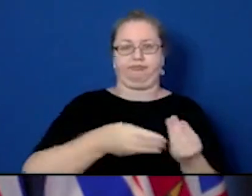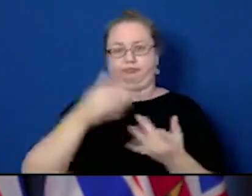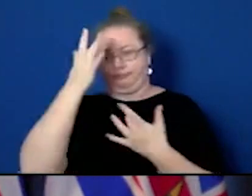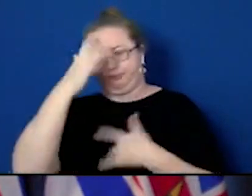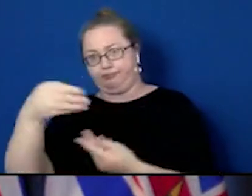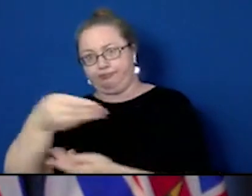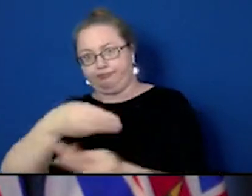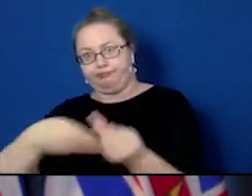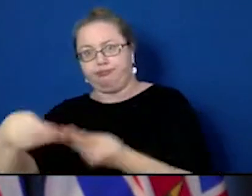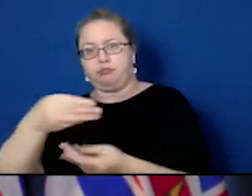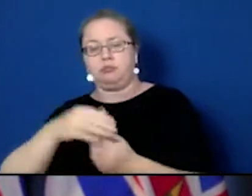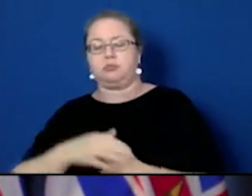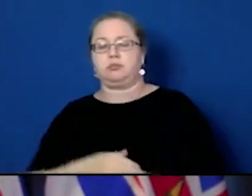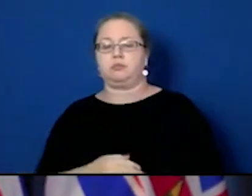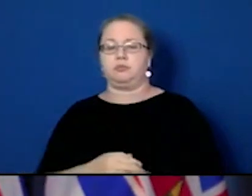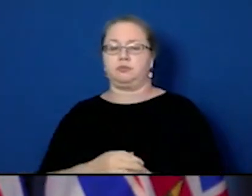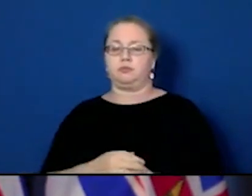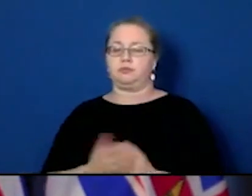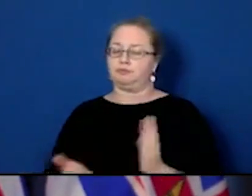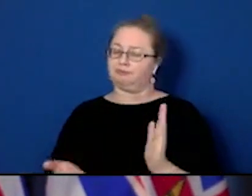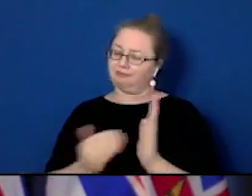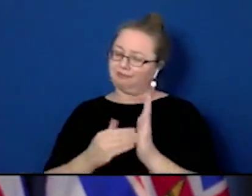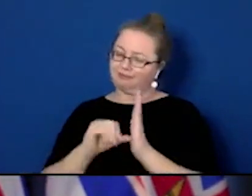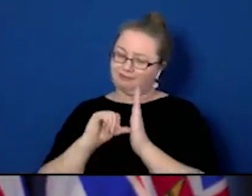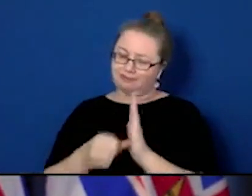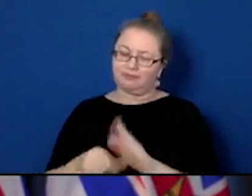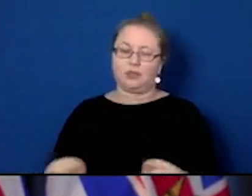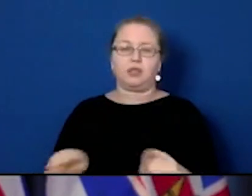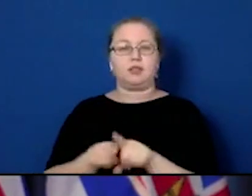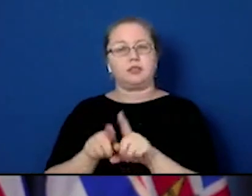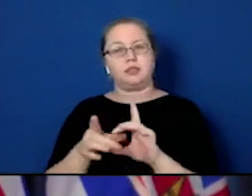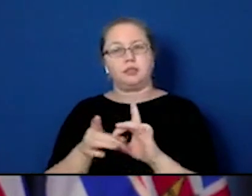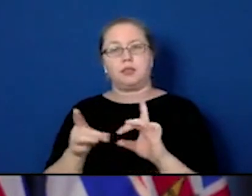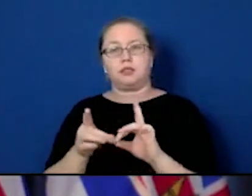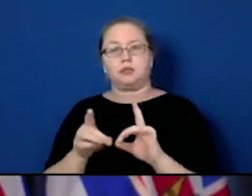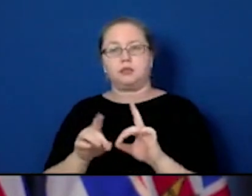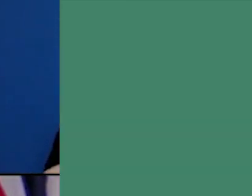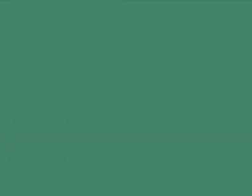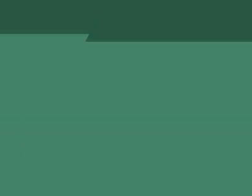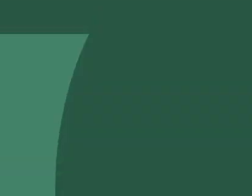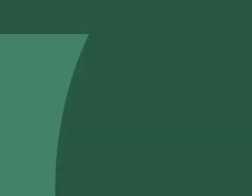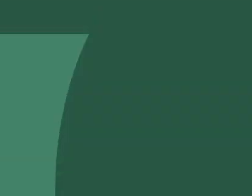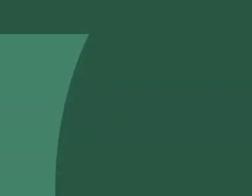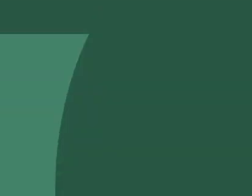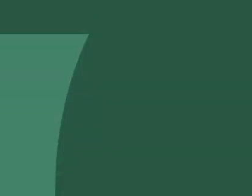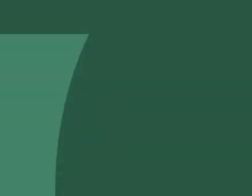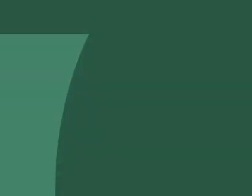the message is the same. No parties, don't throw them.